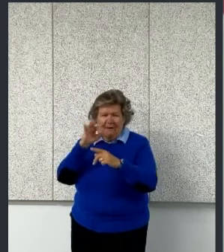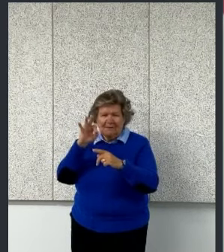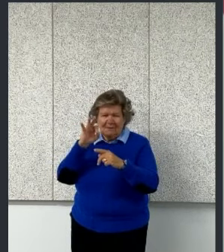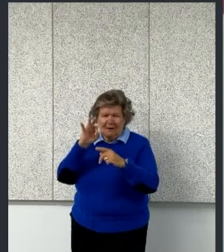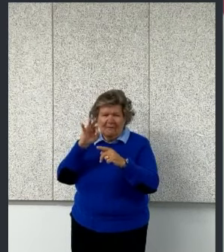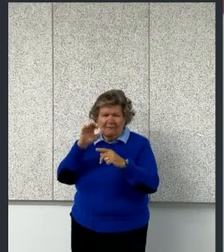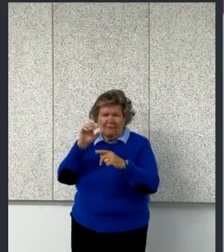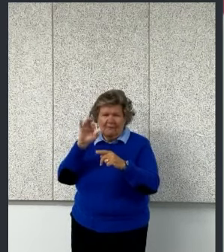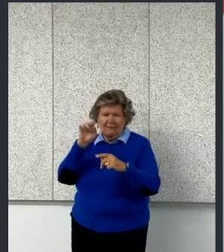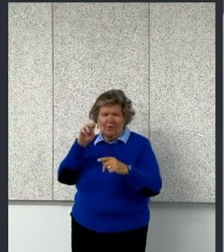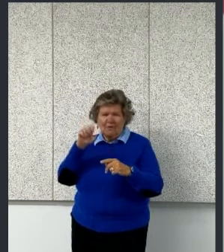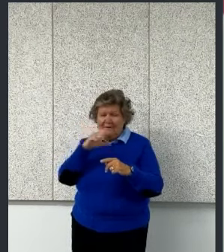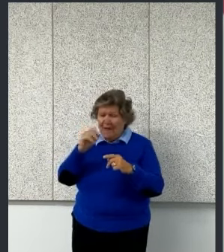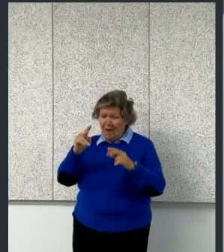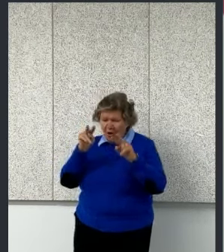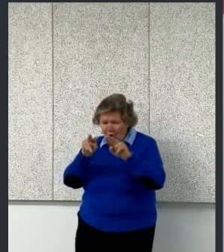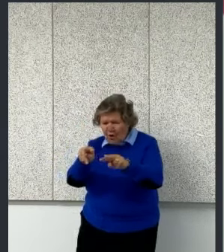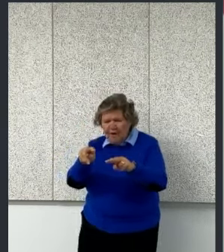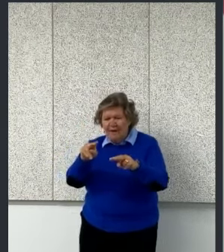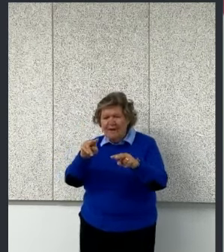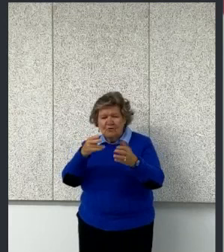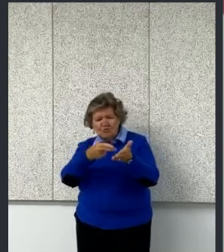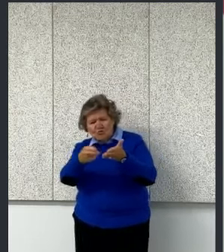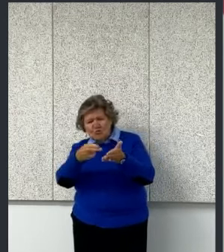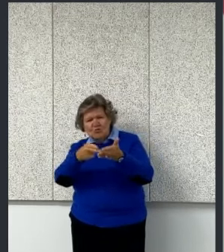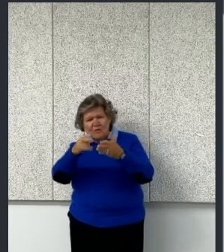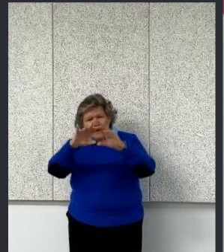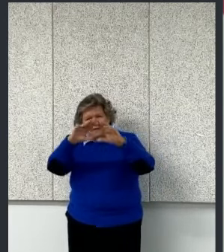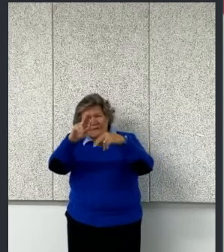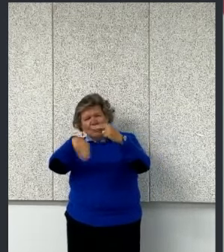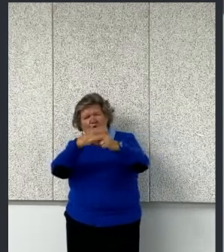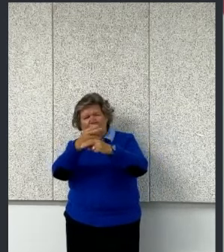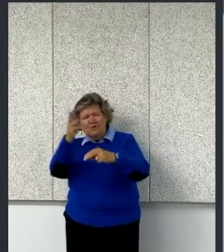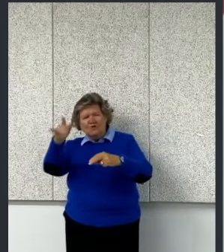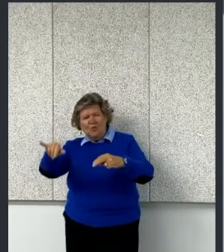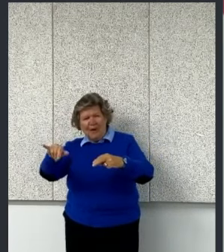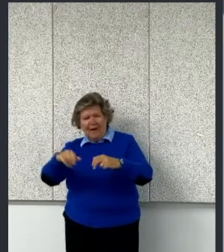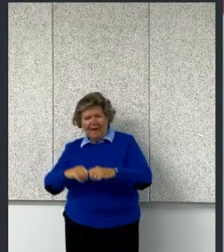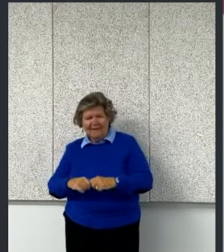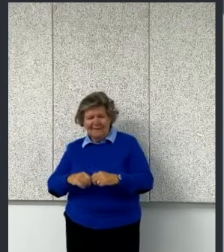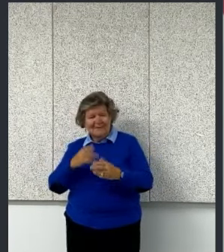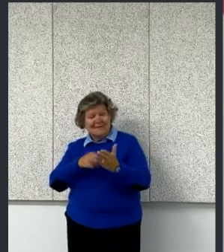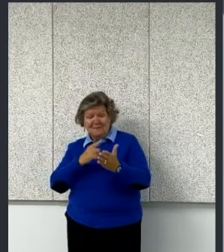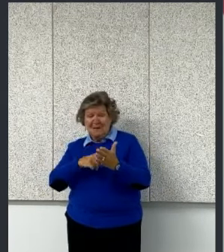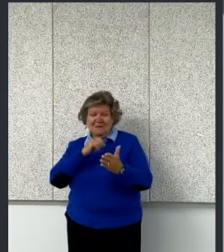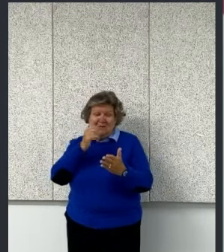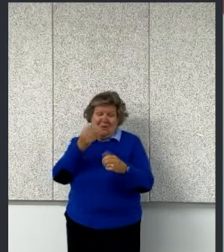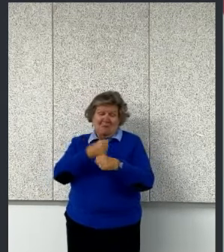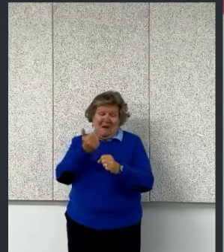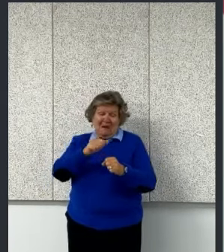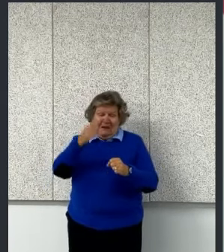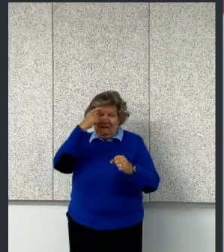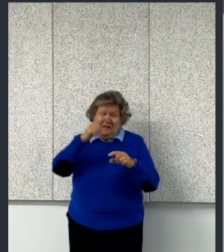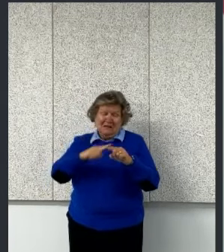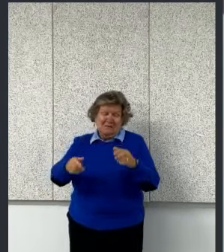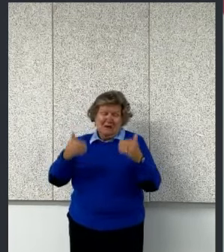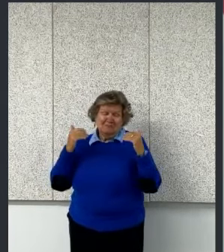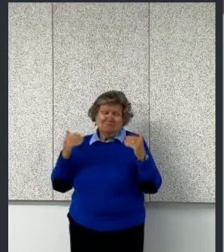these universal truths and offering an outlet you know, for the things that don't make any sense and that we want to sort of rage against and explain.